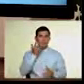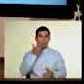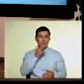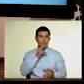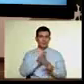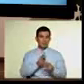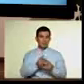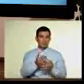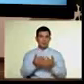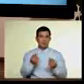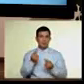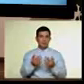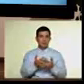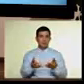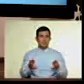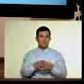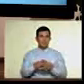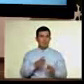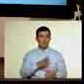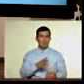metal rudalari kiradi.